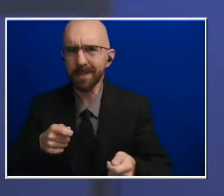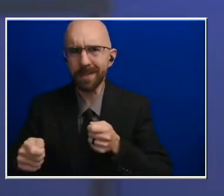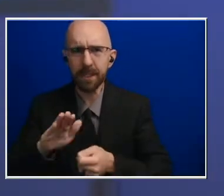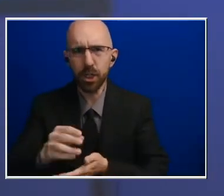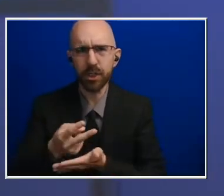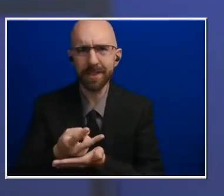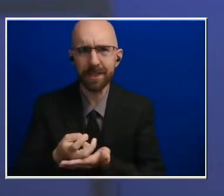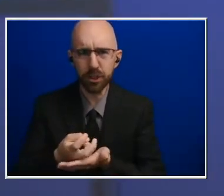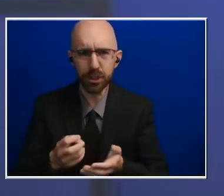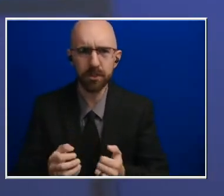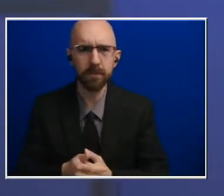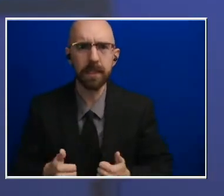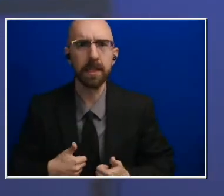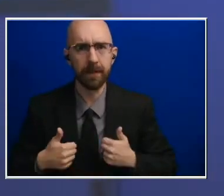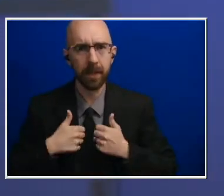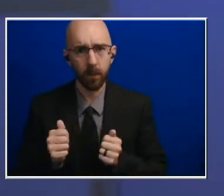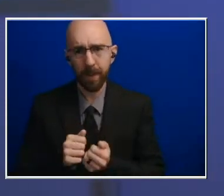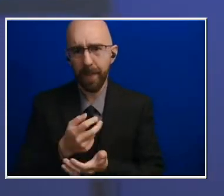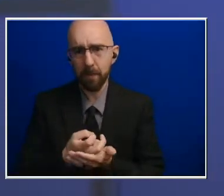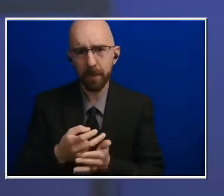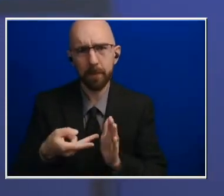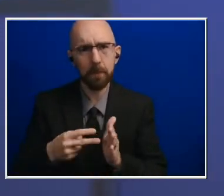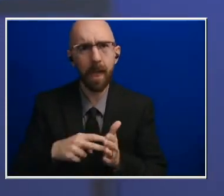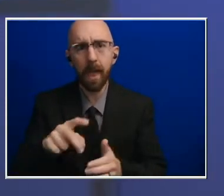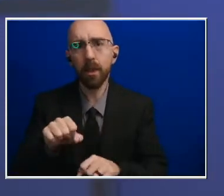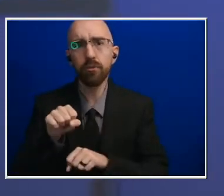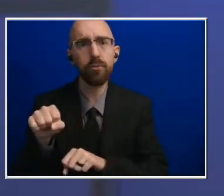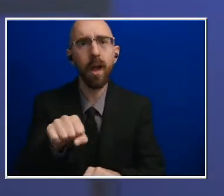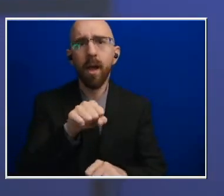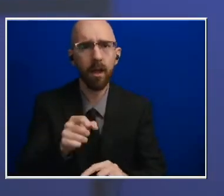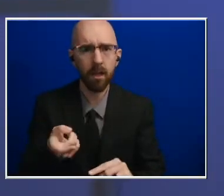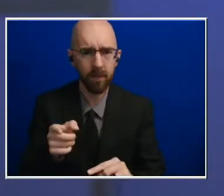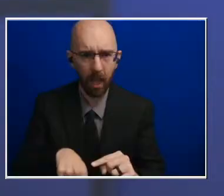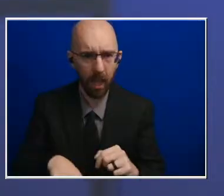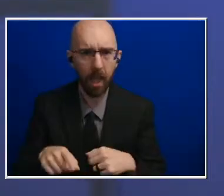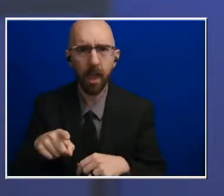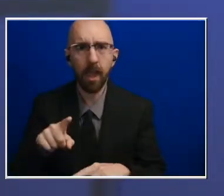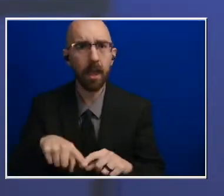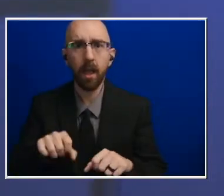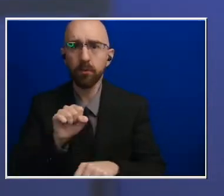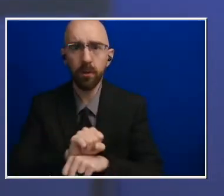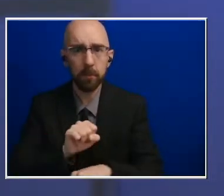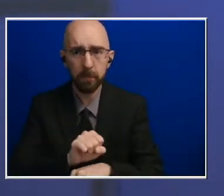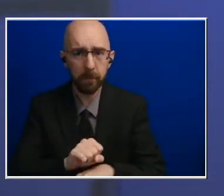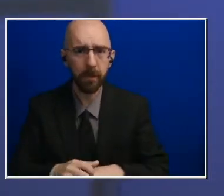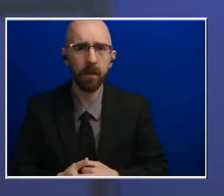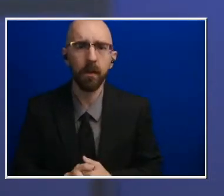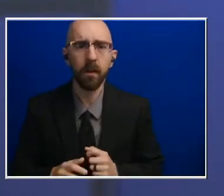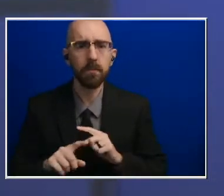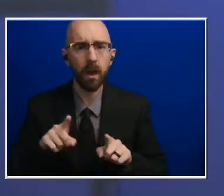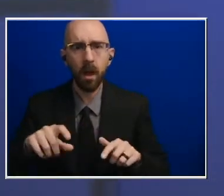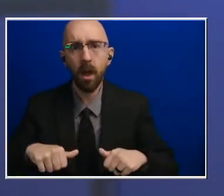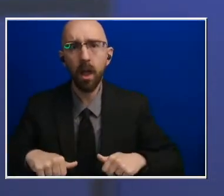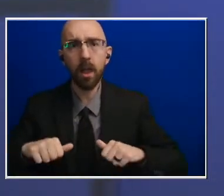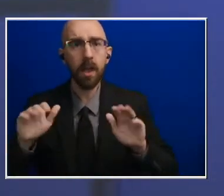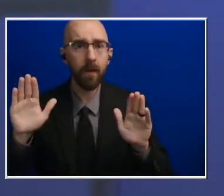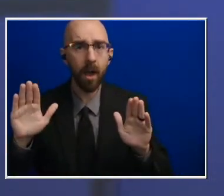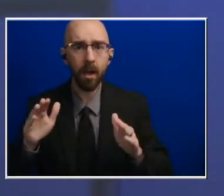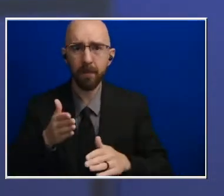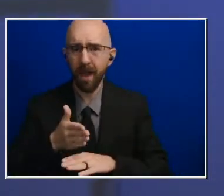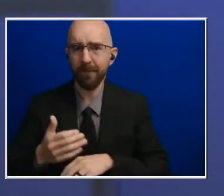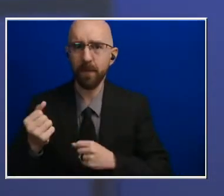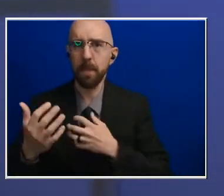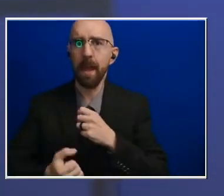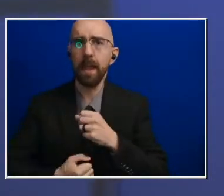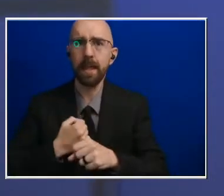Living with epilepsy meant she couldn't drive a car. She never could hold down a job, but she hasn't given up the years-long effort